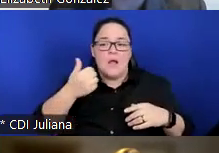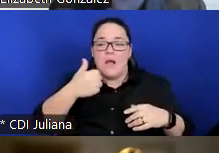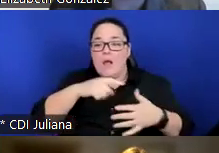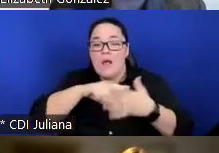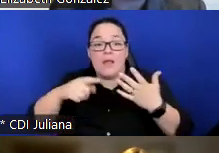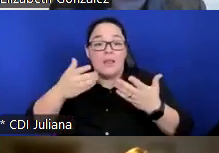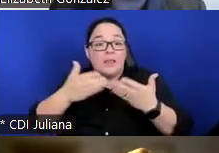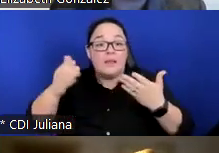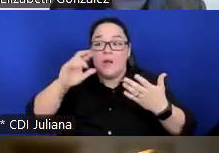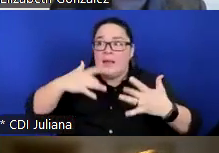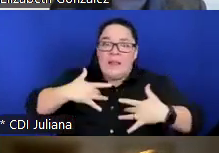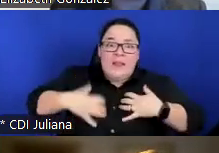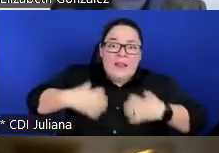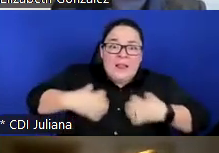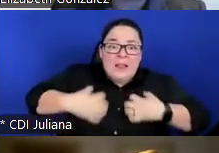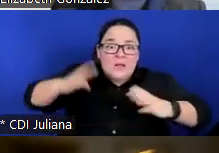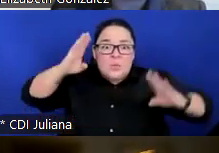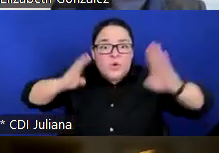get worse when you file a bankruptcy.